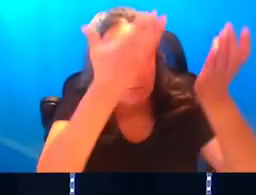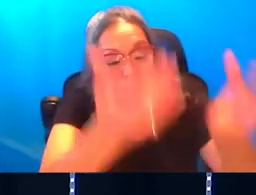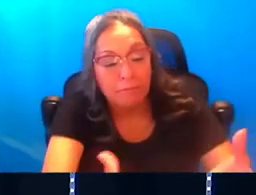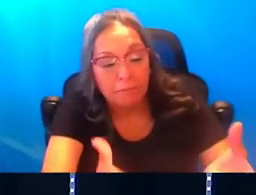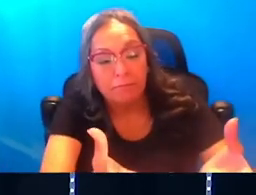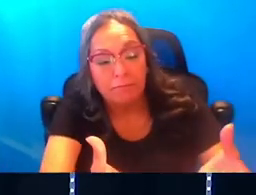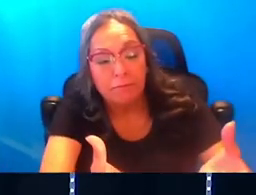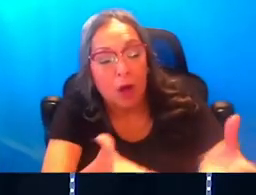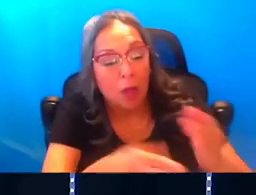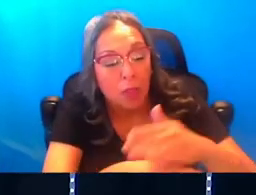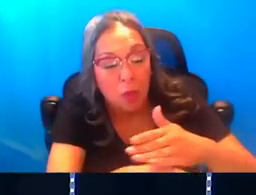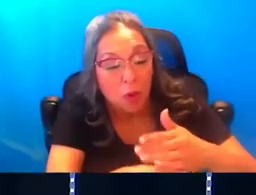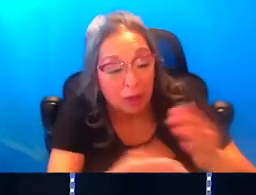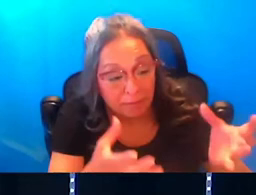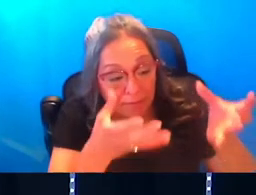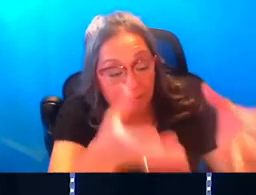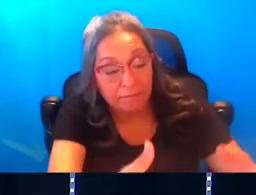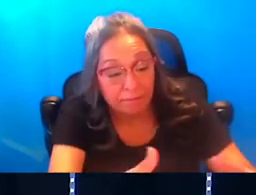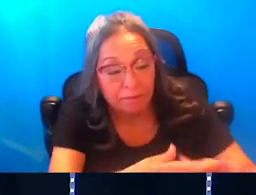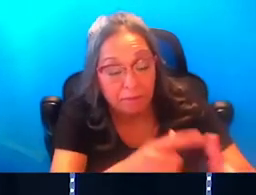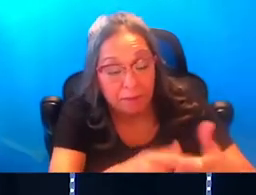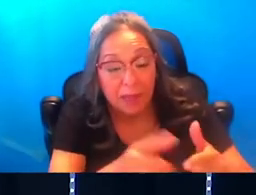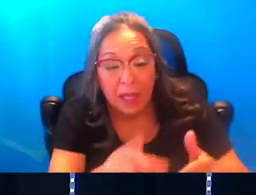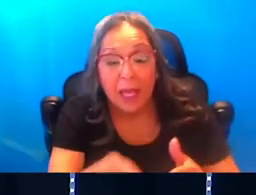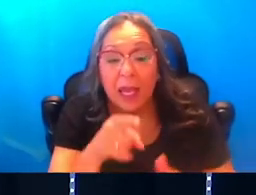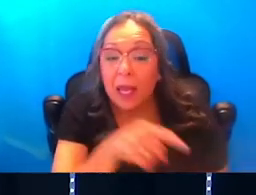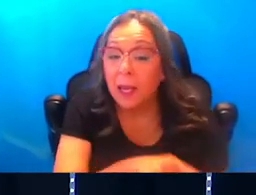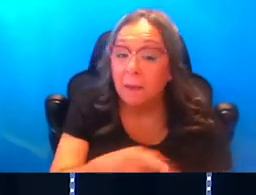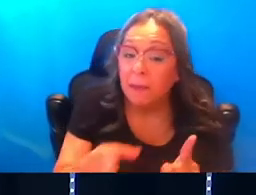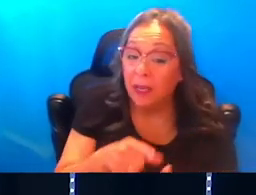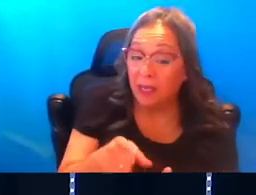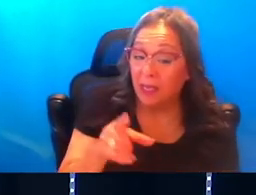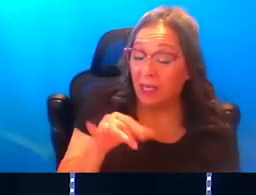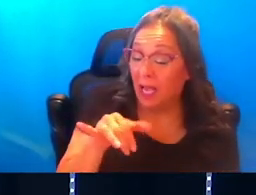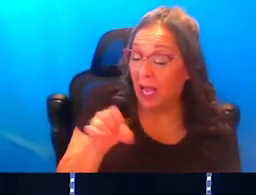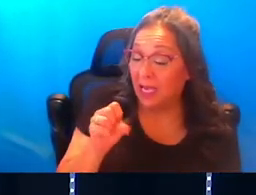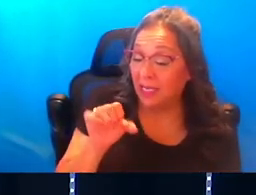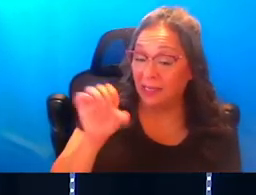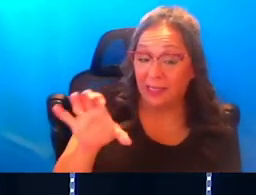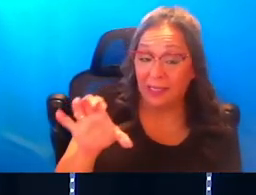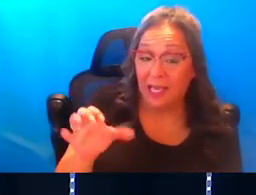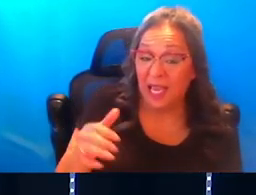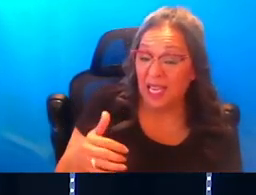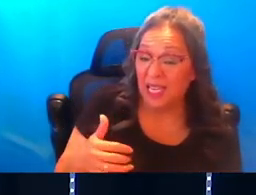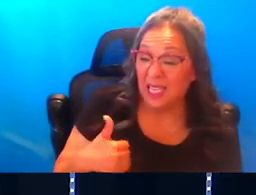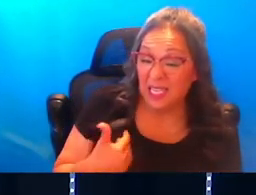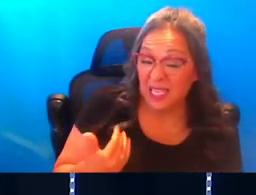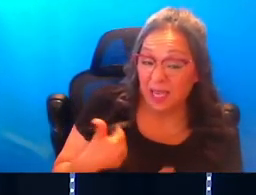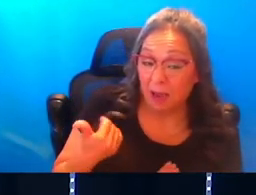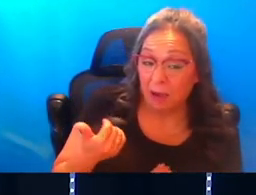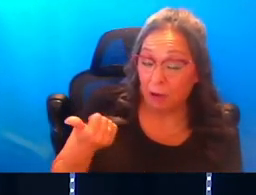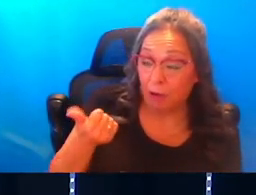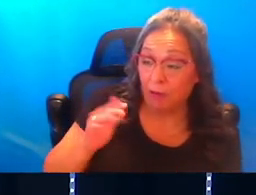Because Isaac could take him. Old man. Whatever, old man.